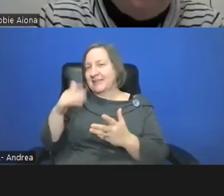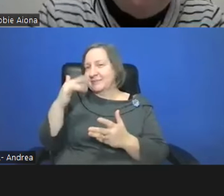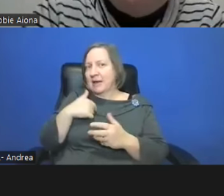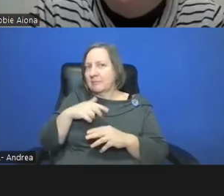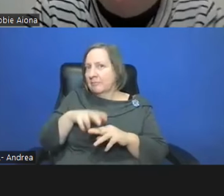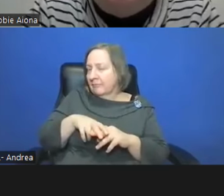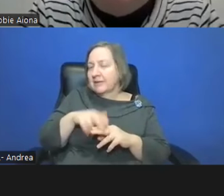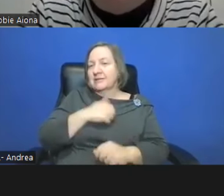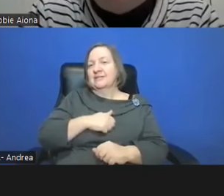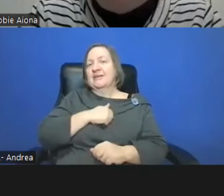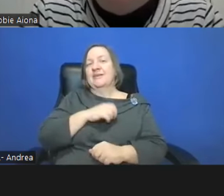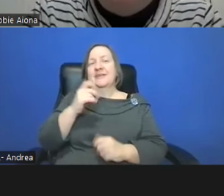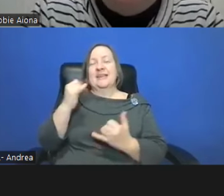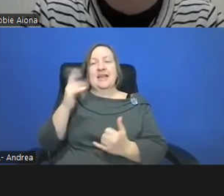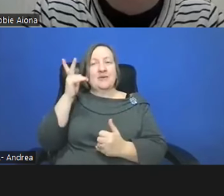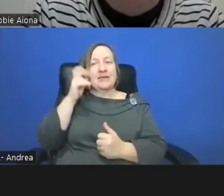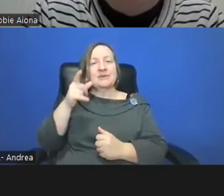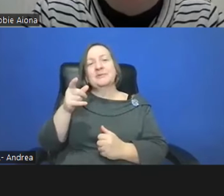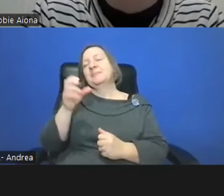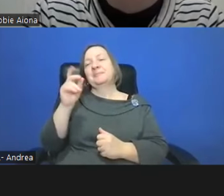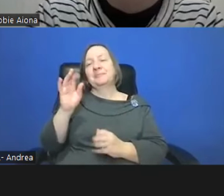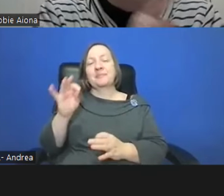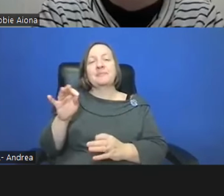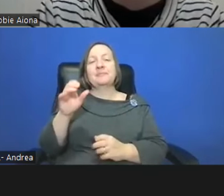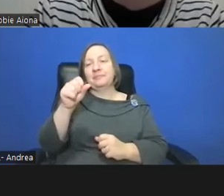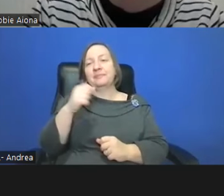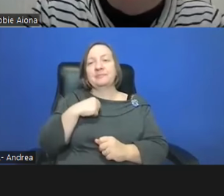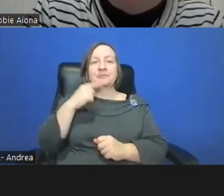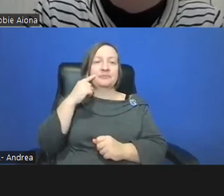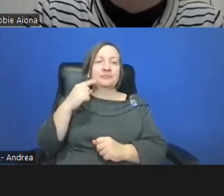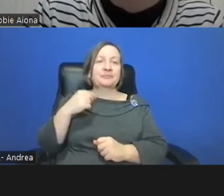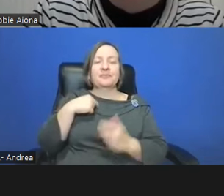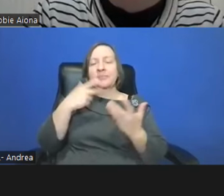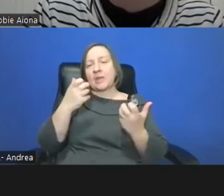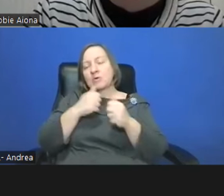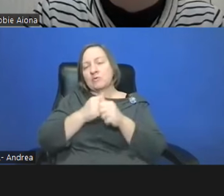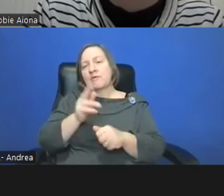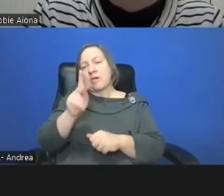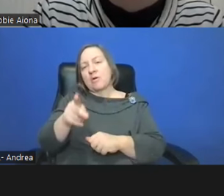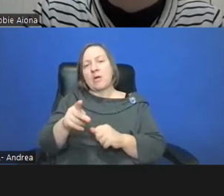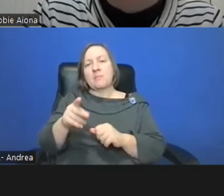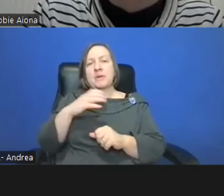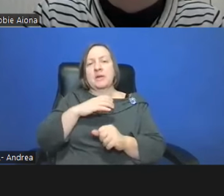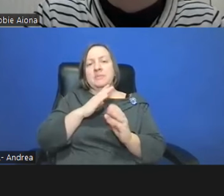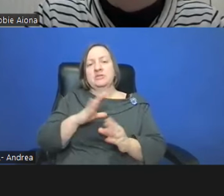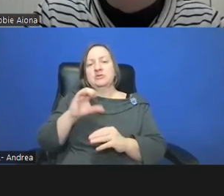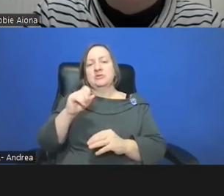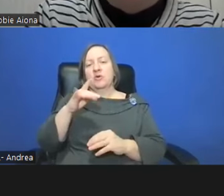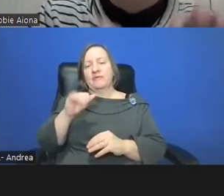sitting here. Sorry. Okay, now I hear you. Yeah, I think I want to follow up on Commissioner Sophia.